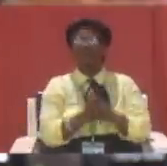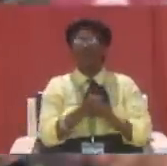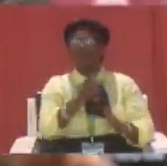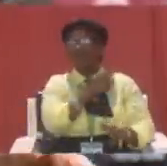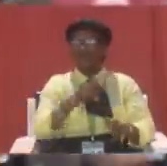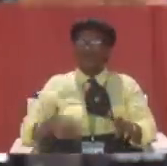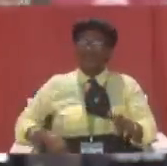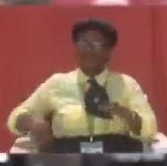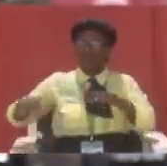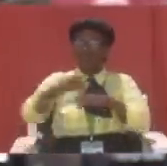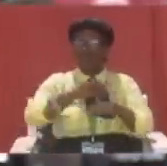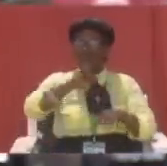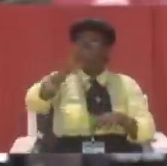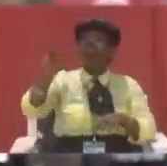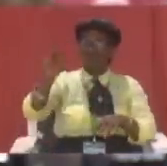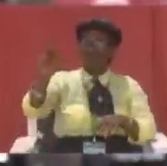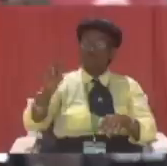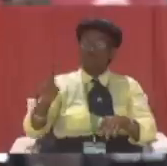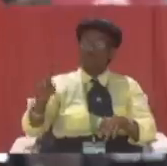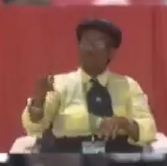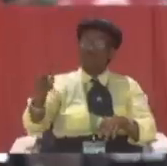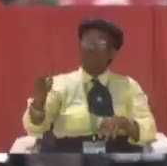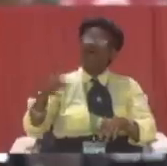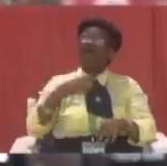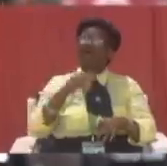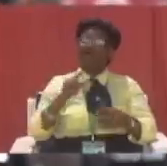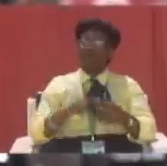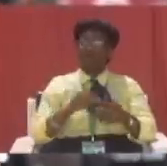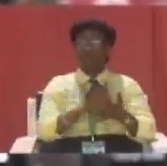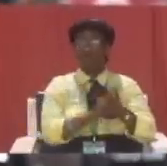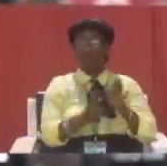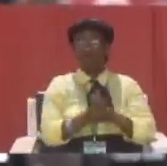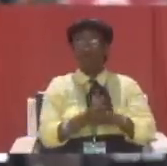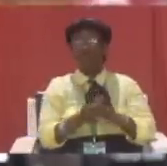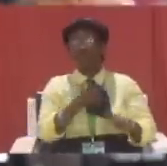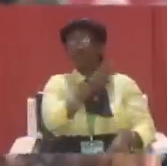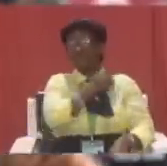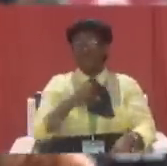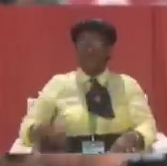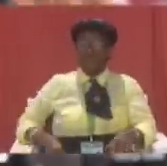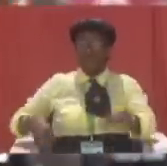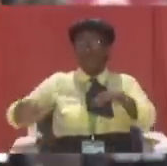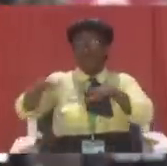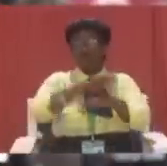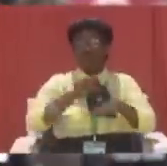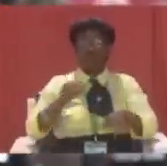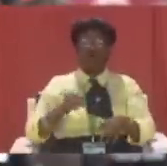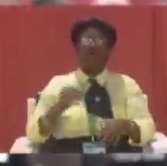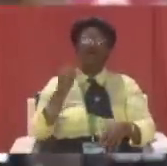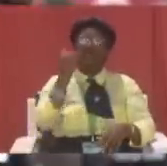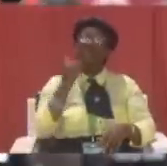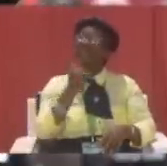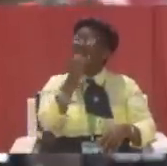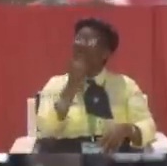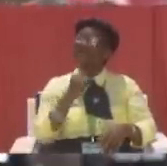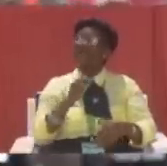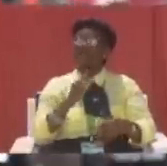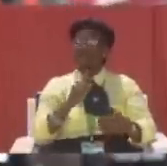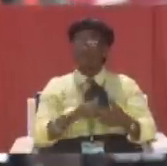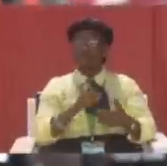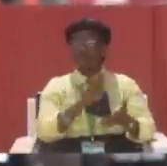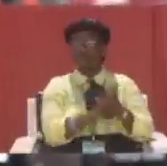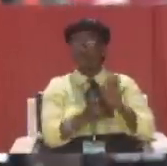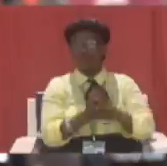to becoming king over Israel, to becoming the father of the